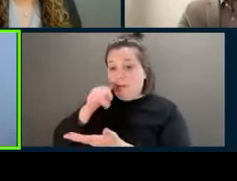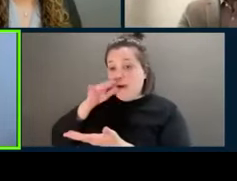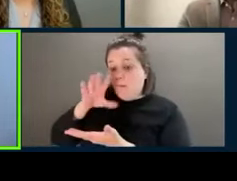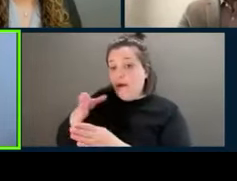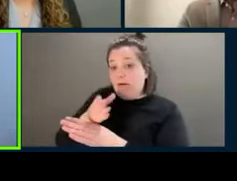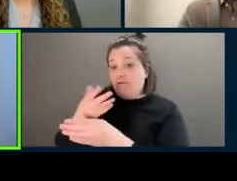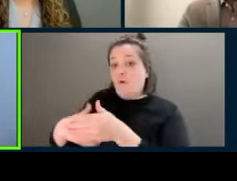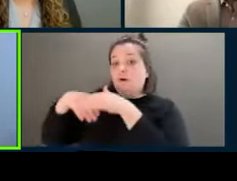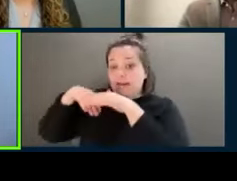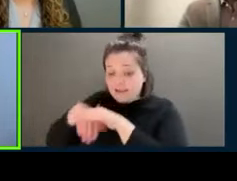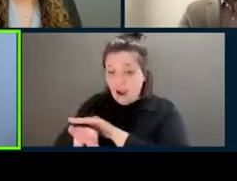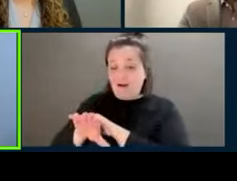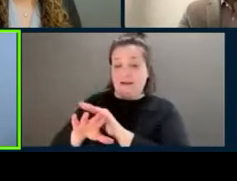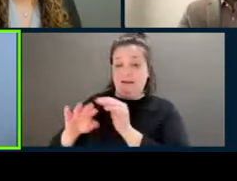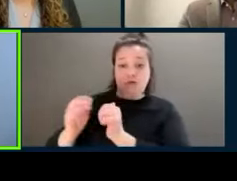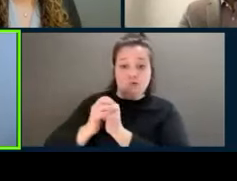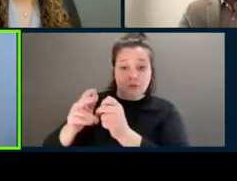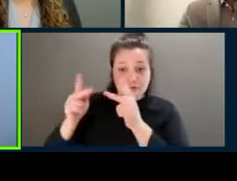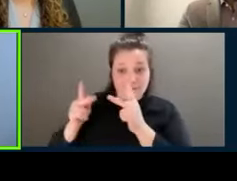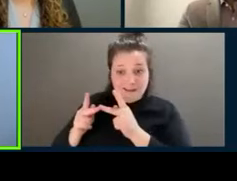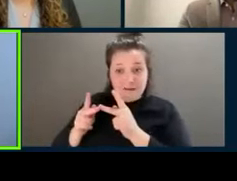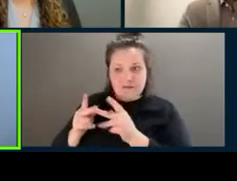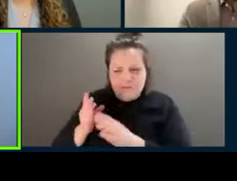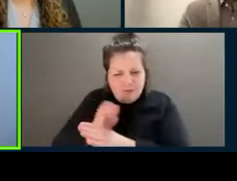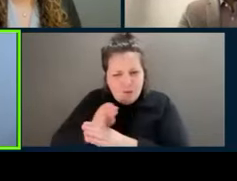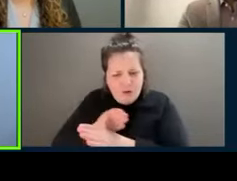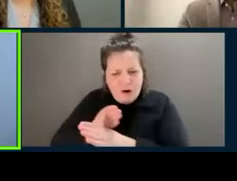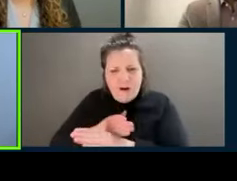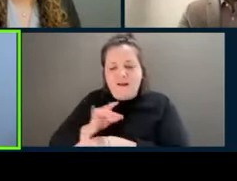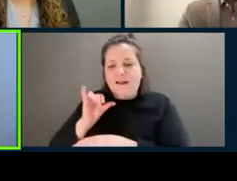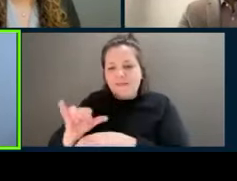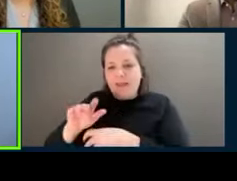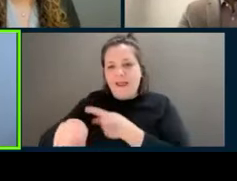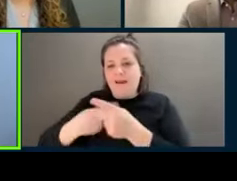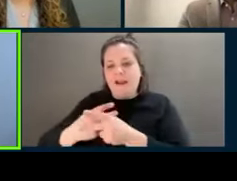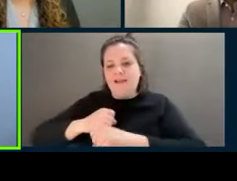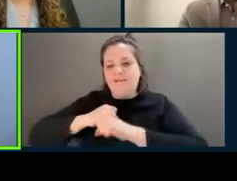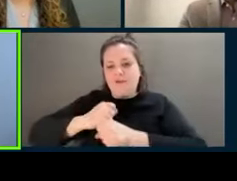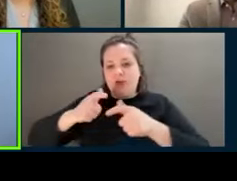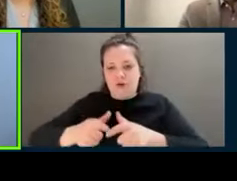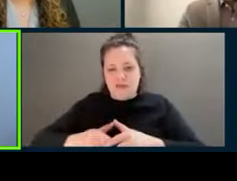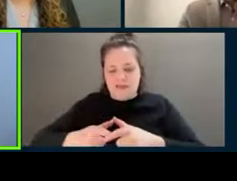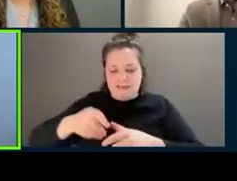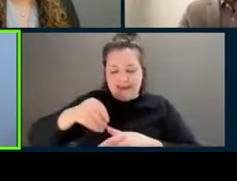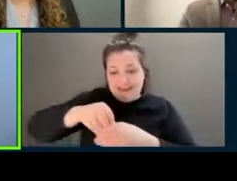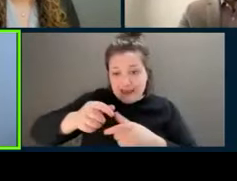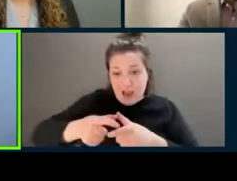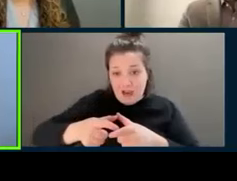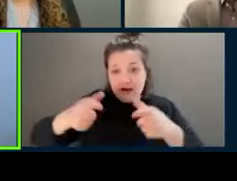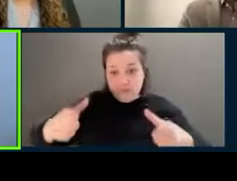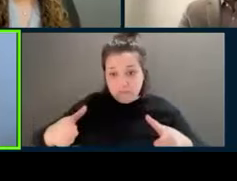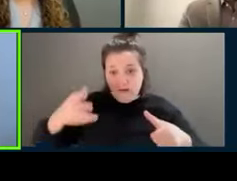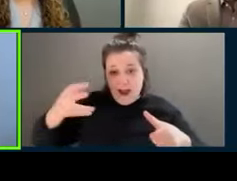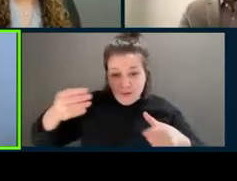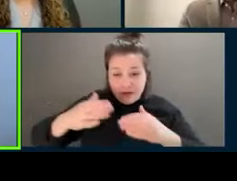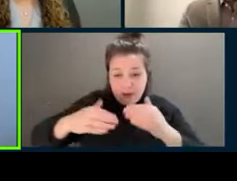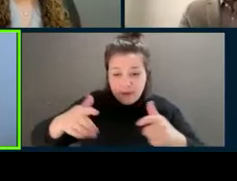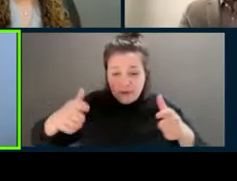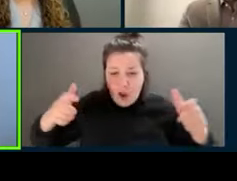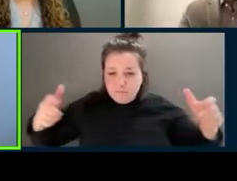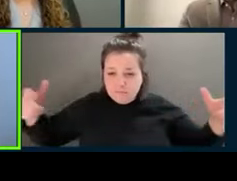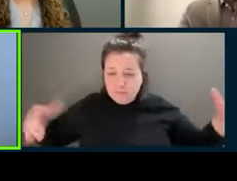the sanctuary itself. And so again, those concentric circles. And then the last thing I'll say is, every police officer that ever worked for